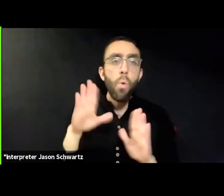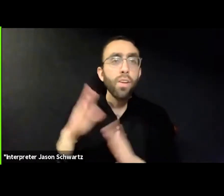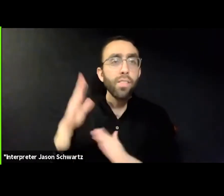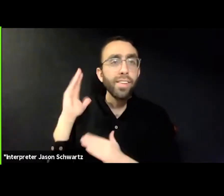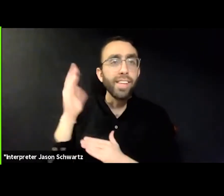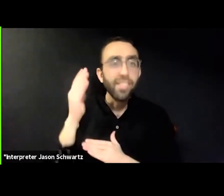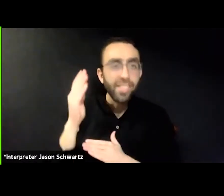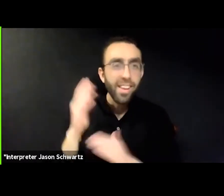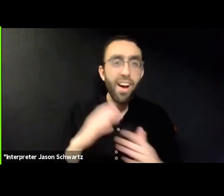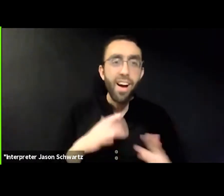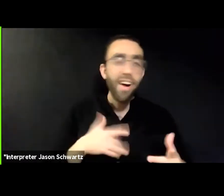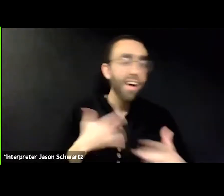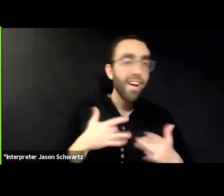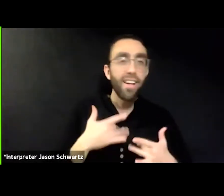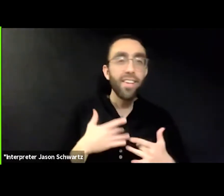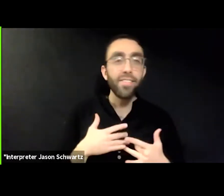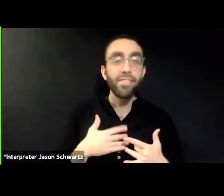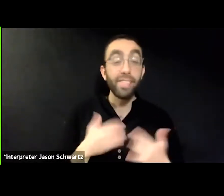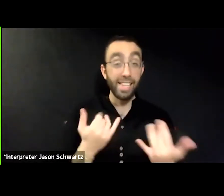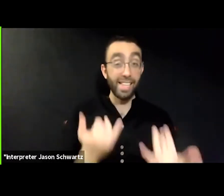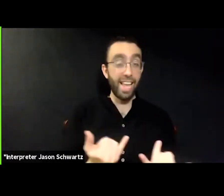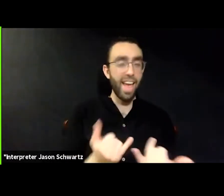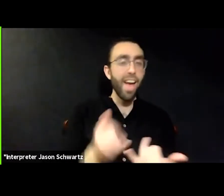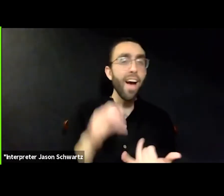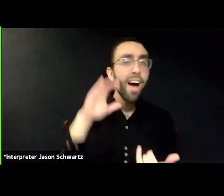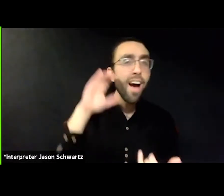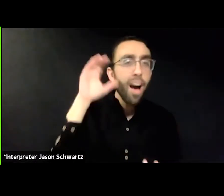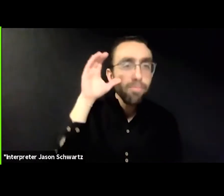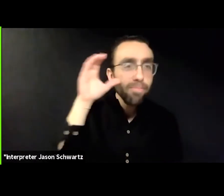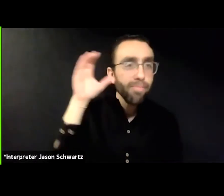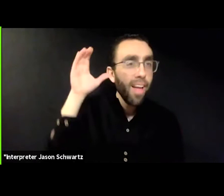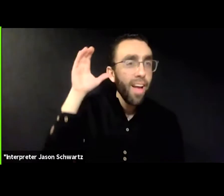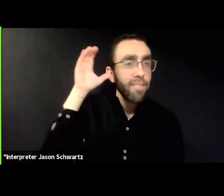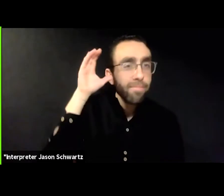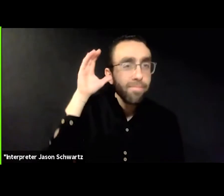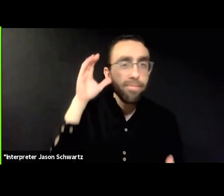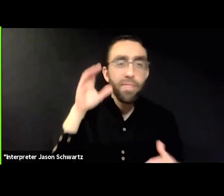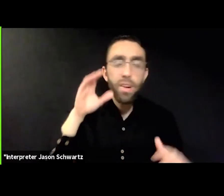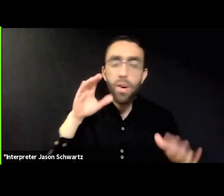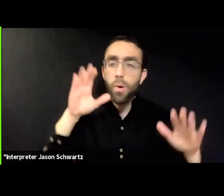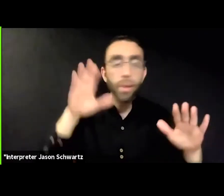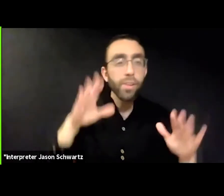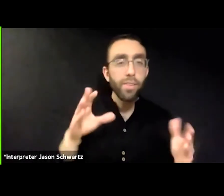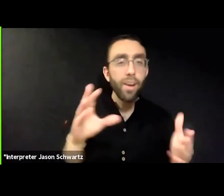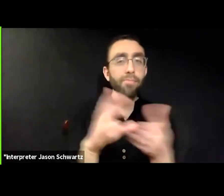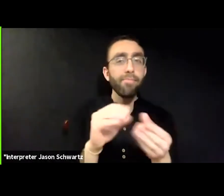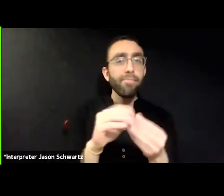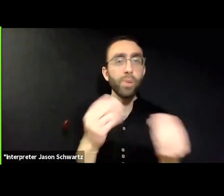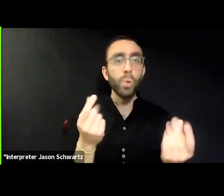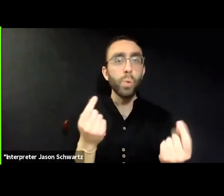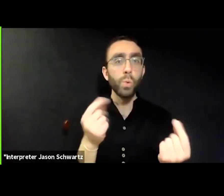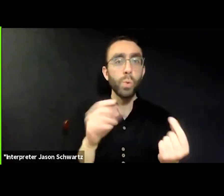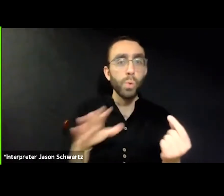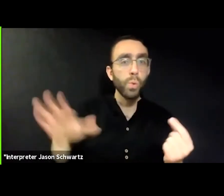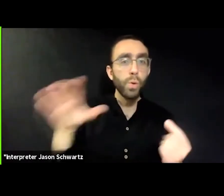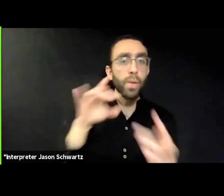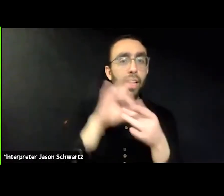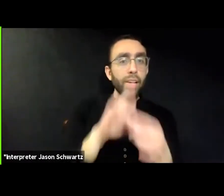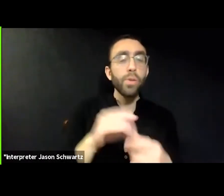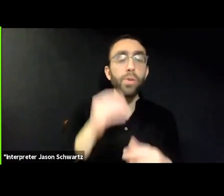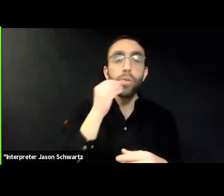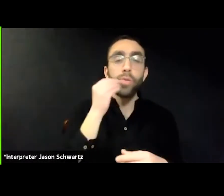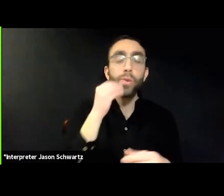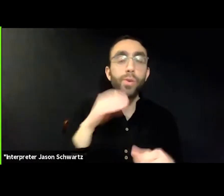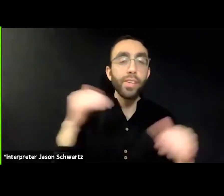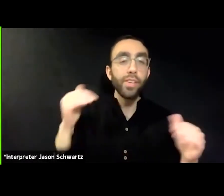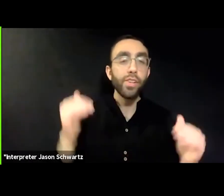gonna hear about some amazing work that folks are doing on the ground in the visionary and around food justice. It's gonna